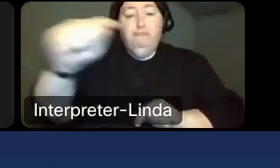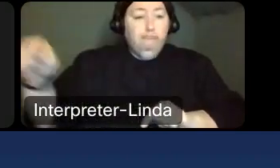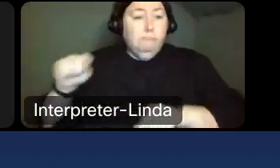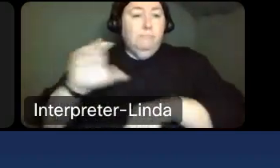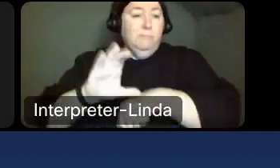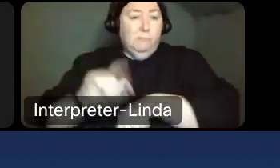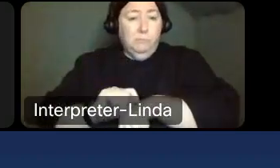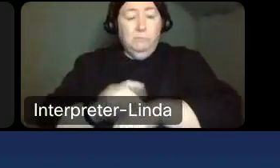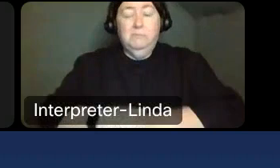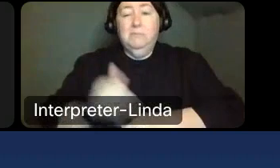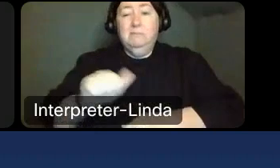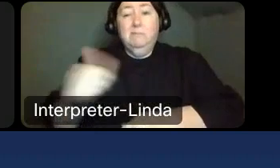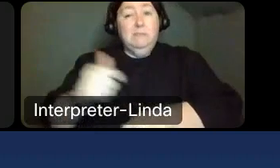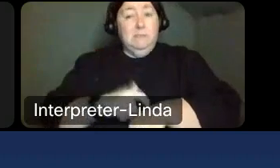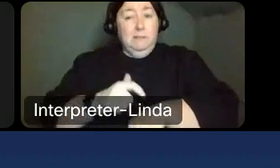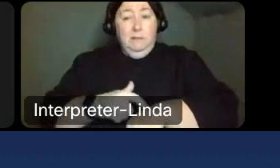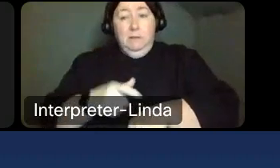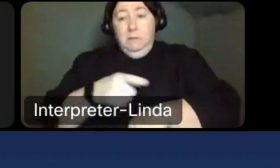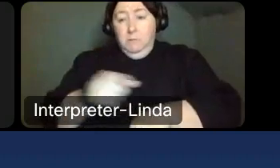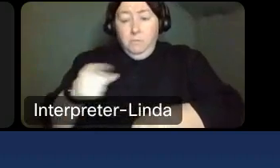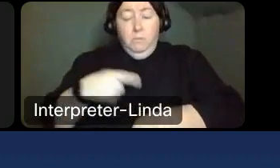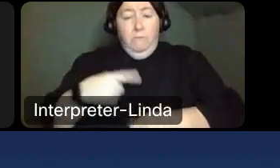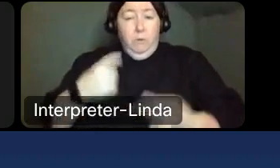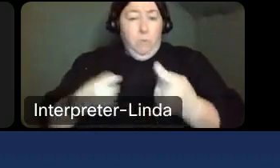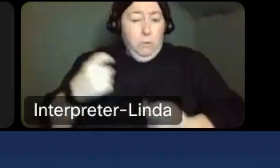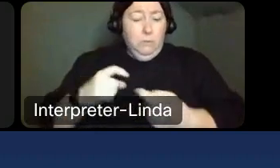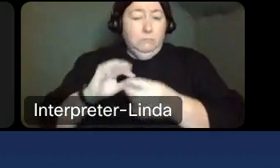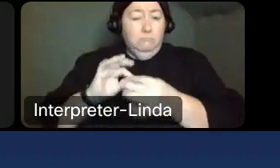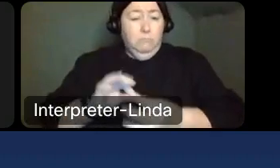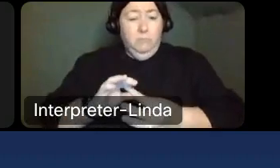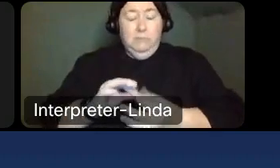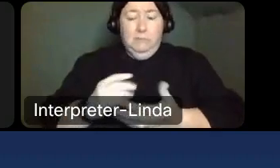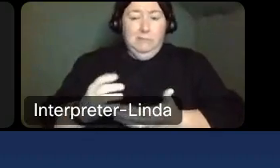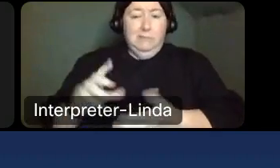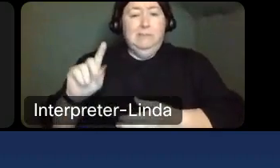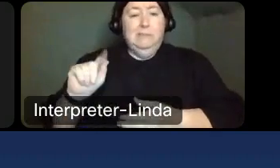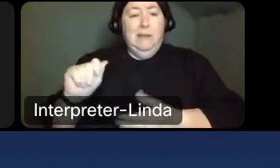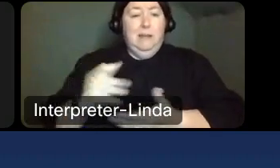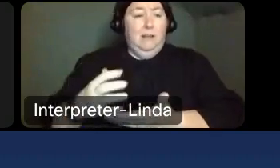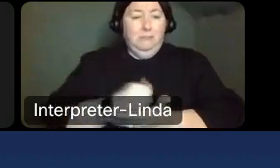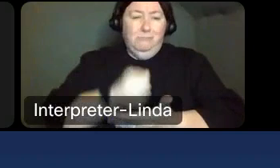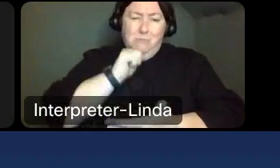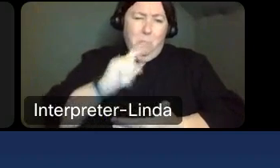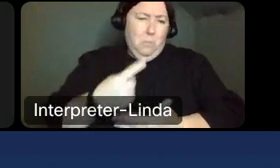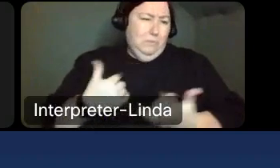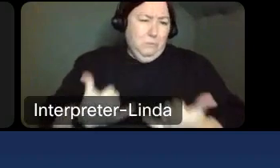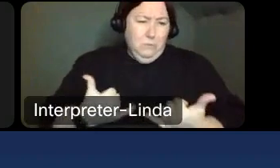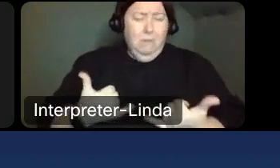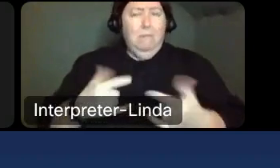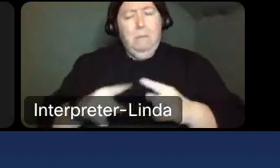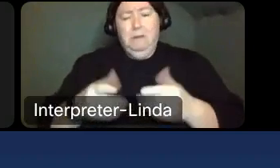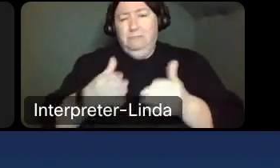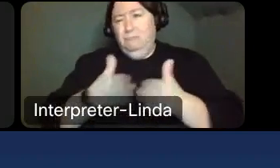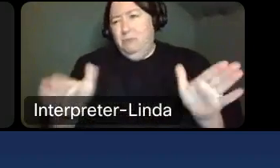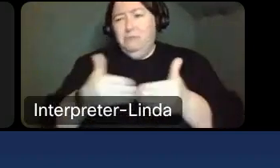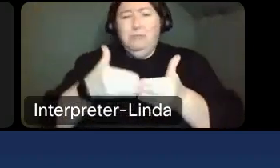at any time, as you have questions about these data collection, not just today, of course, but as you are